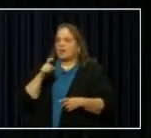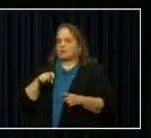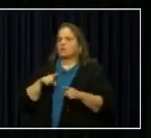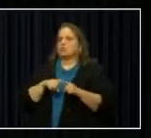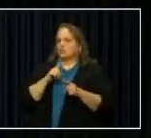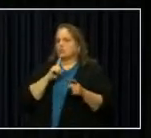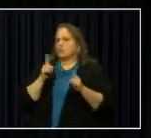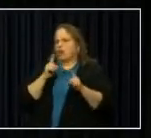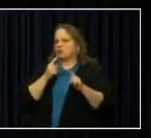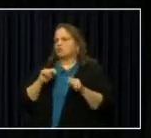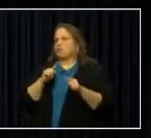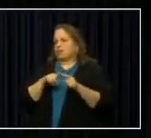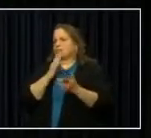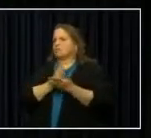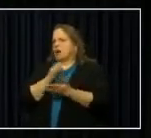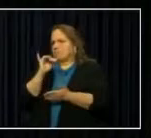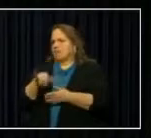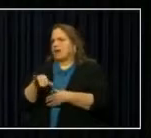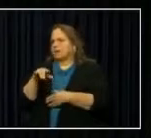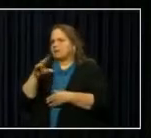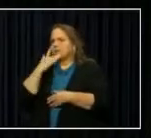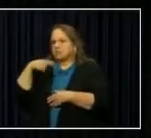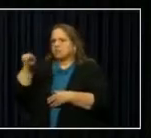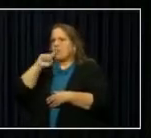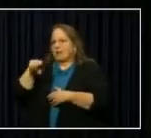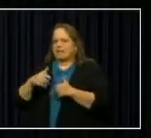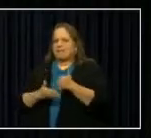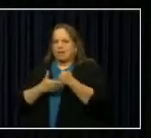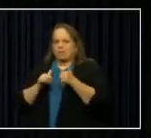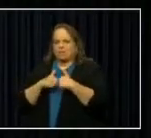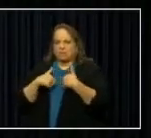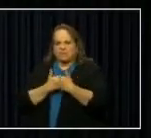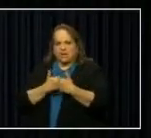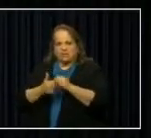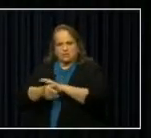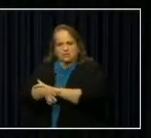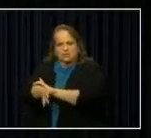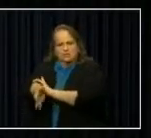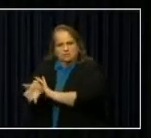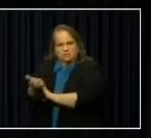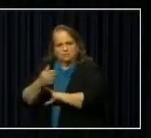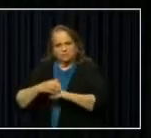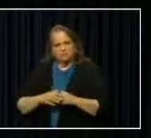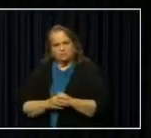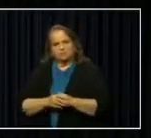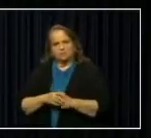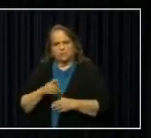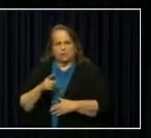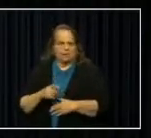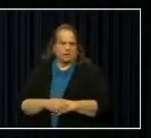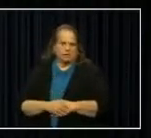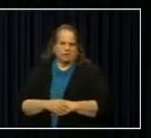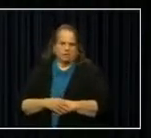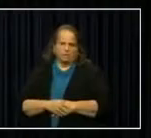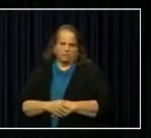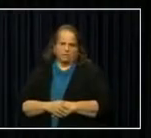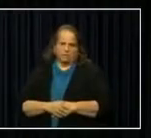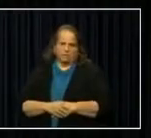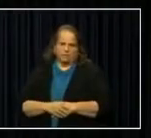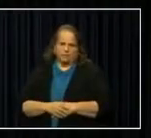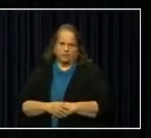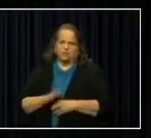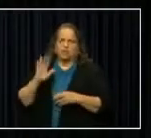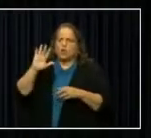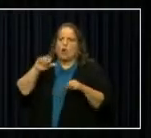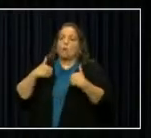right now to help in the challenge they're going through. Joe. The regional partnership with Ohio